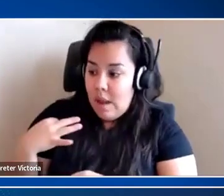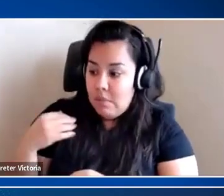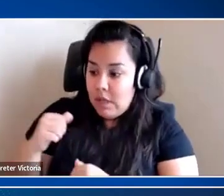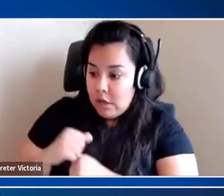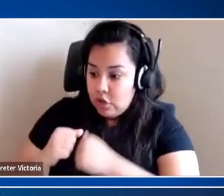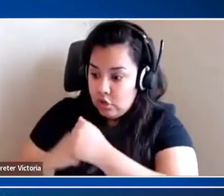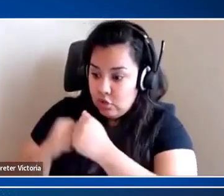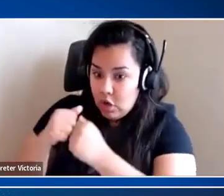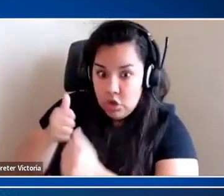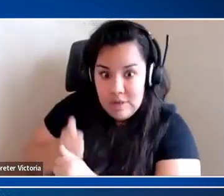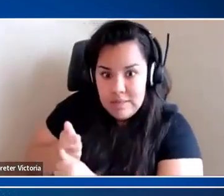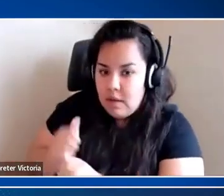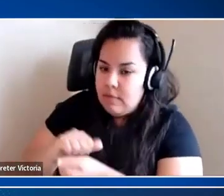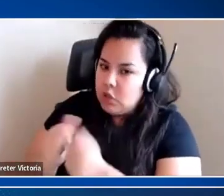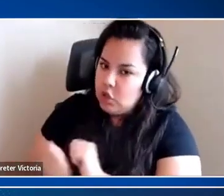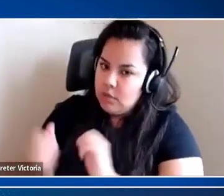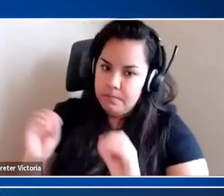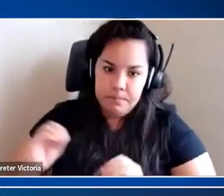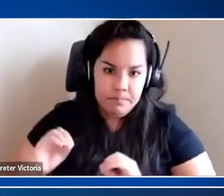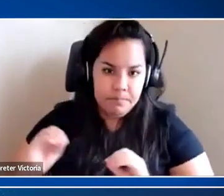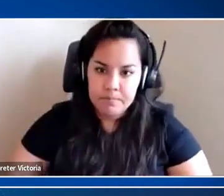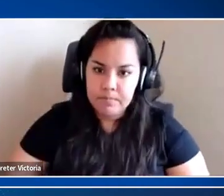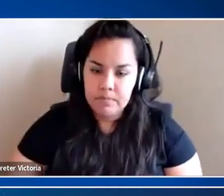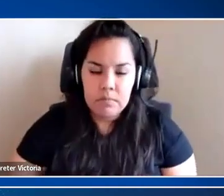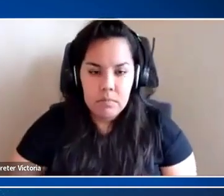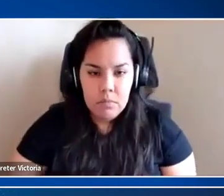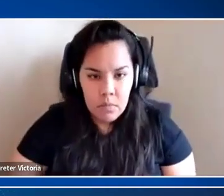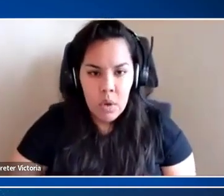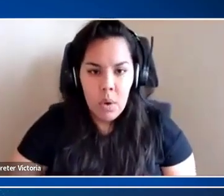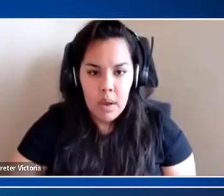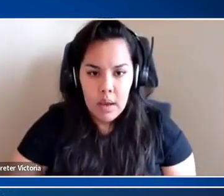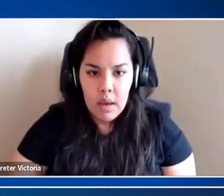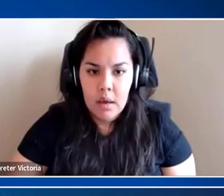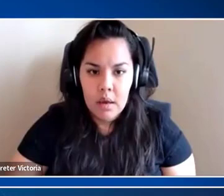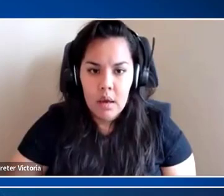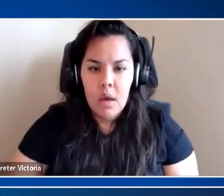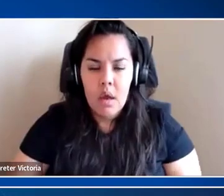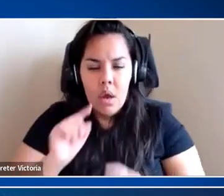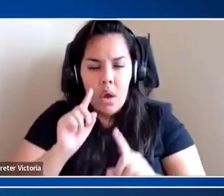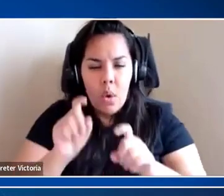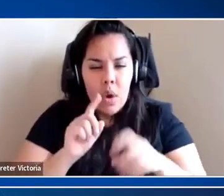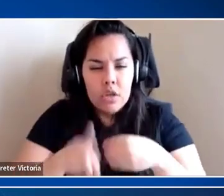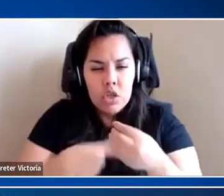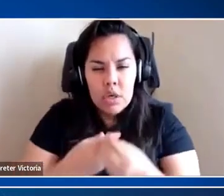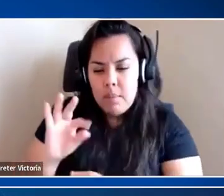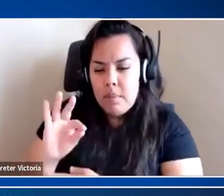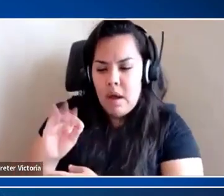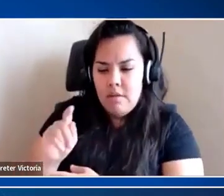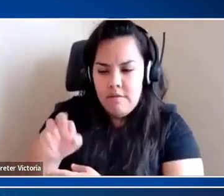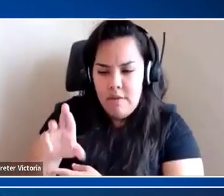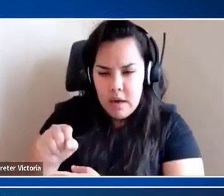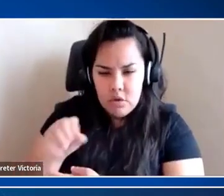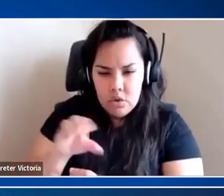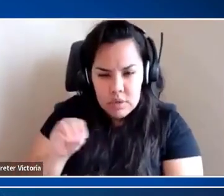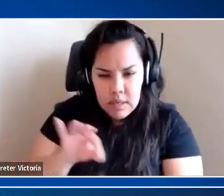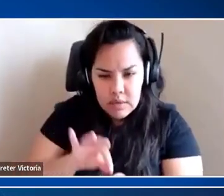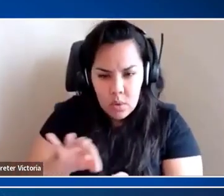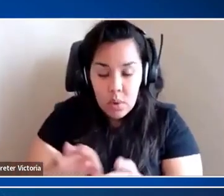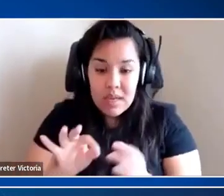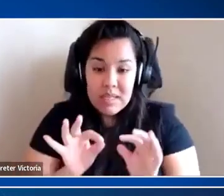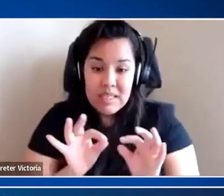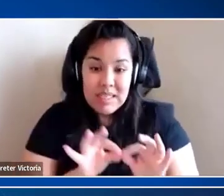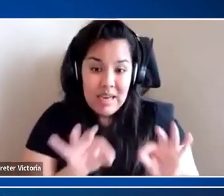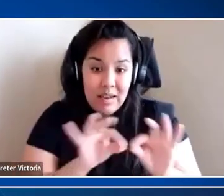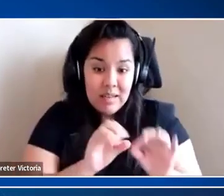So a question about the factors and the scoring for those factors. They're asking whether significance and innovation